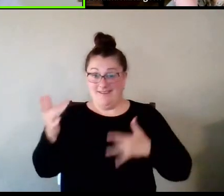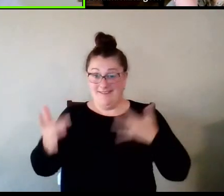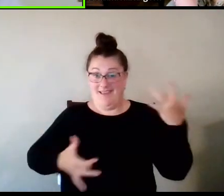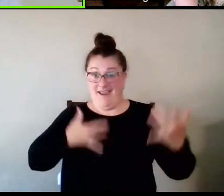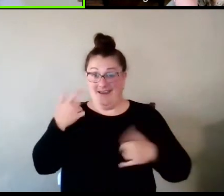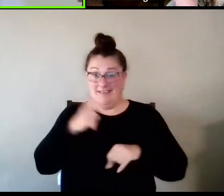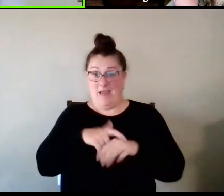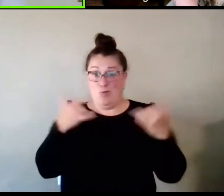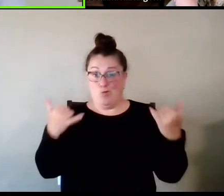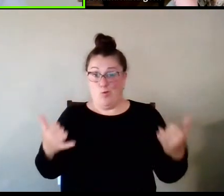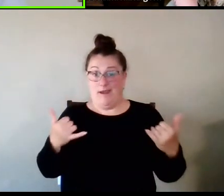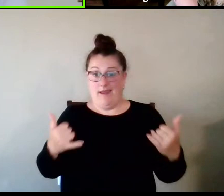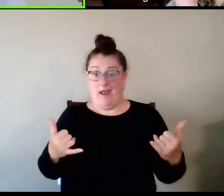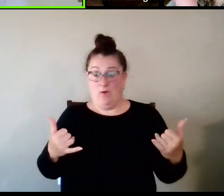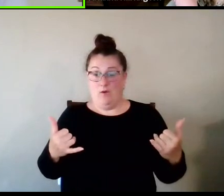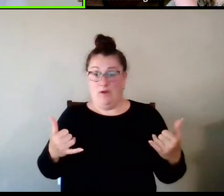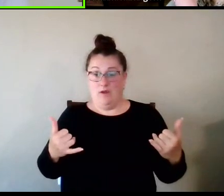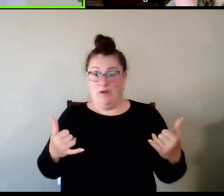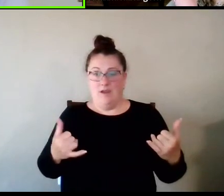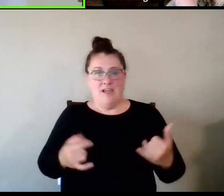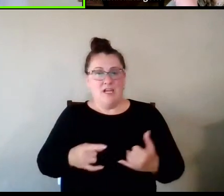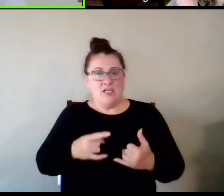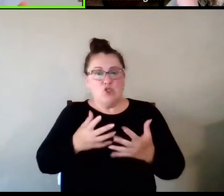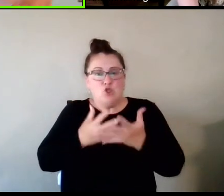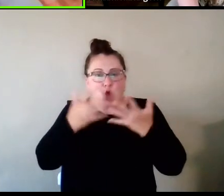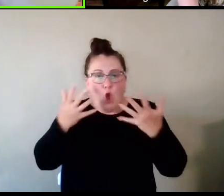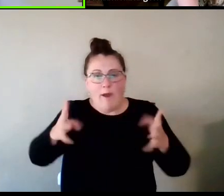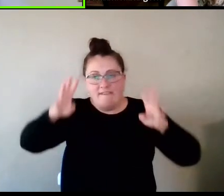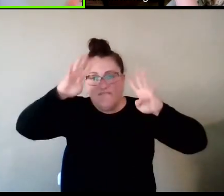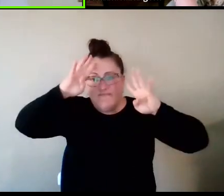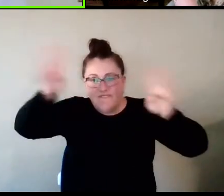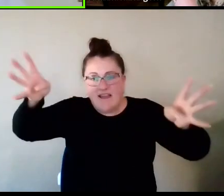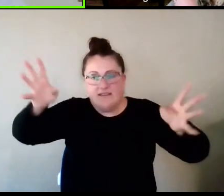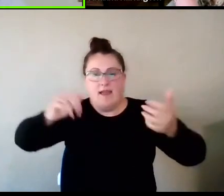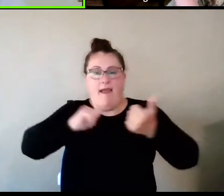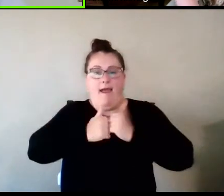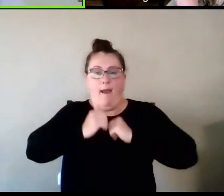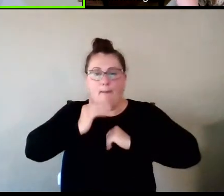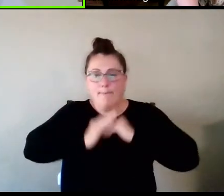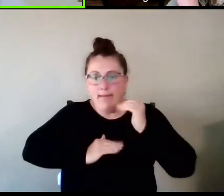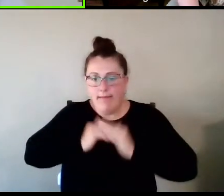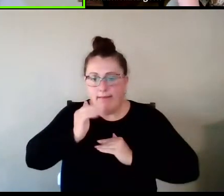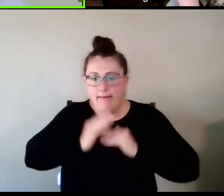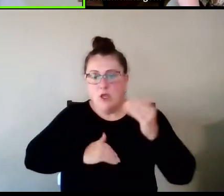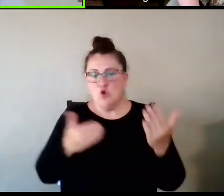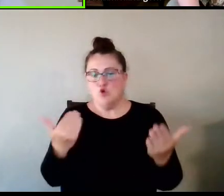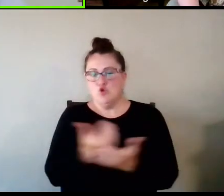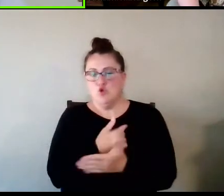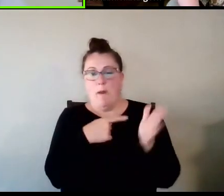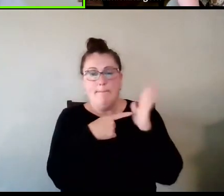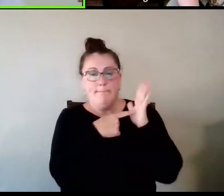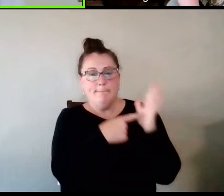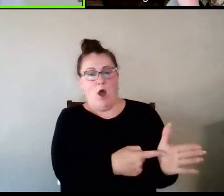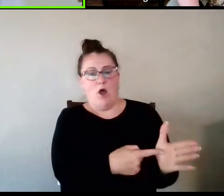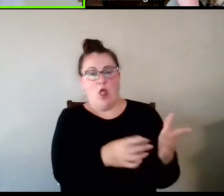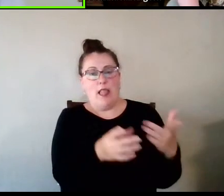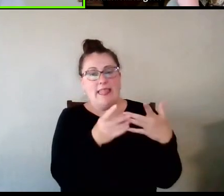because there's so much to be invented on how to build, you know, this new model of